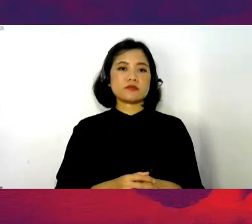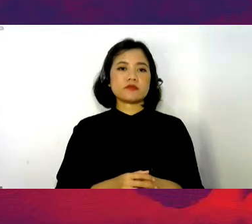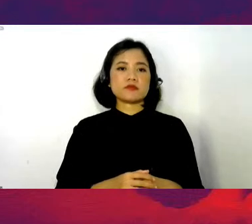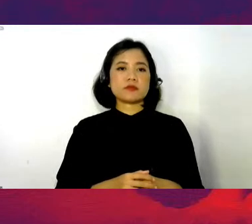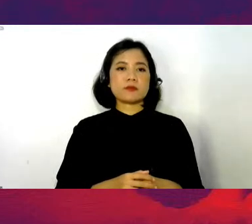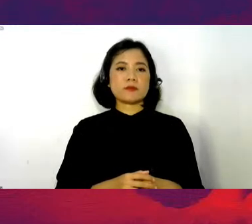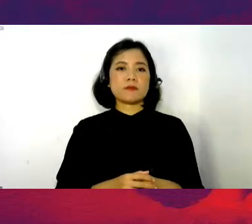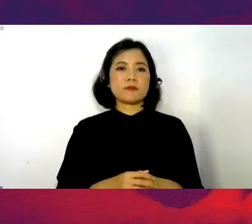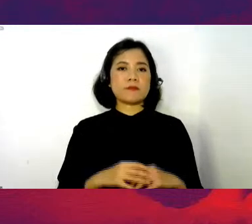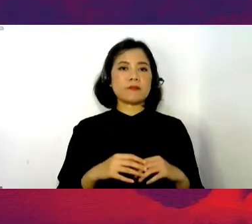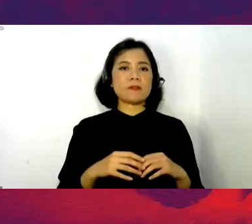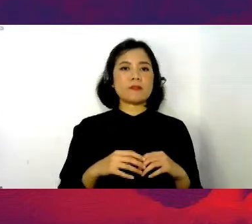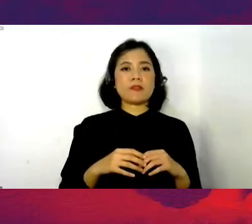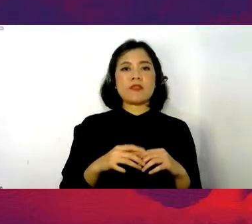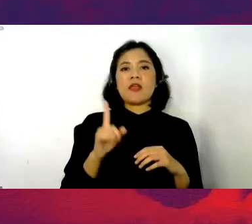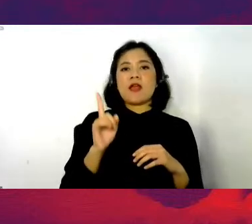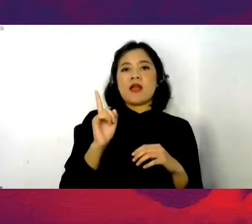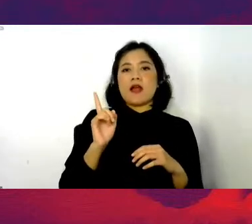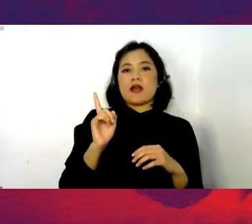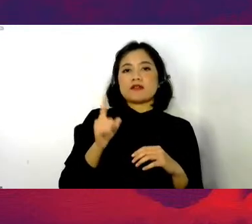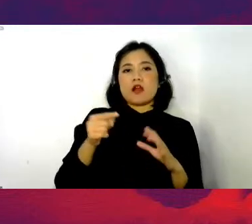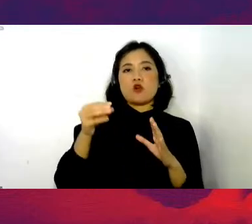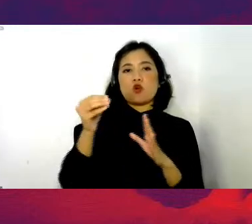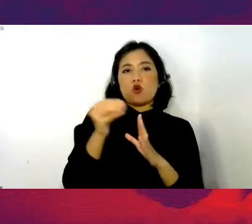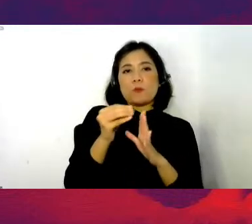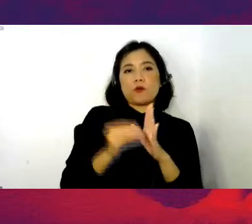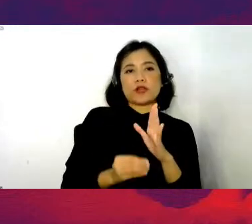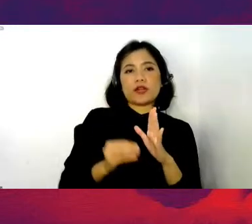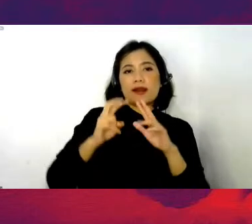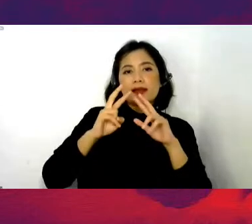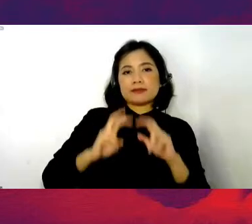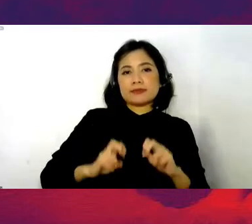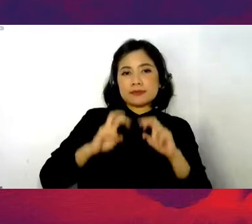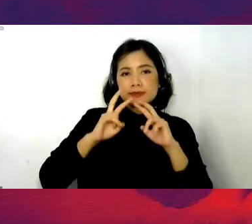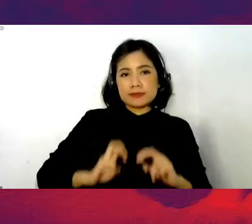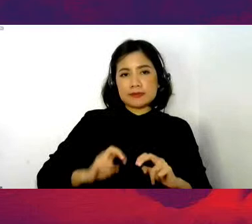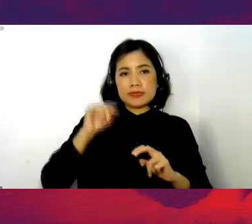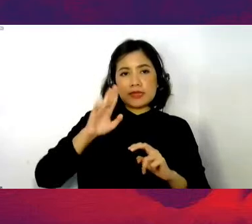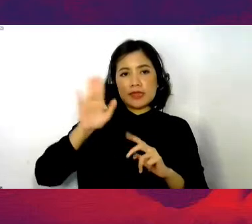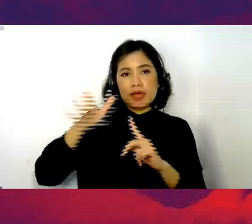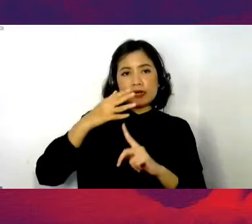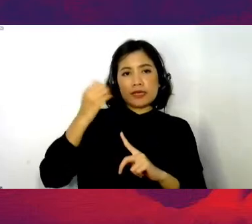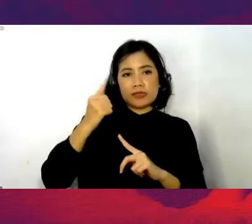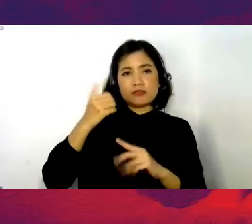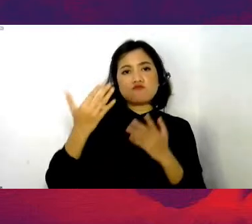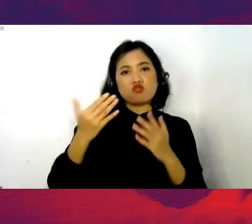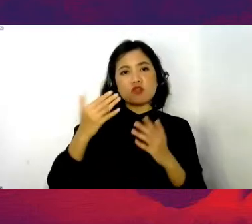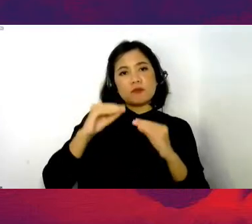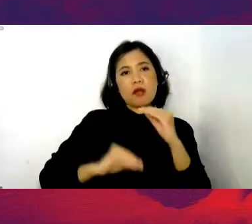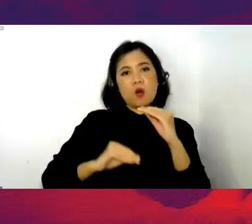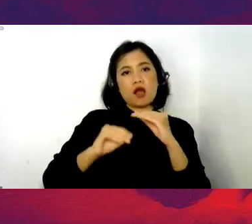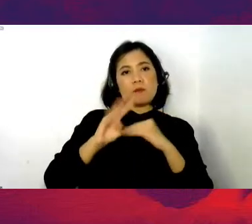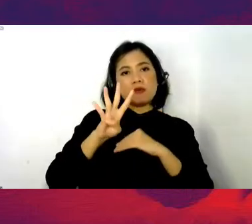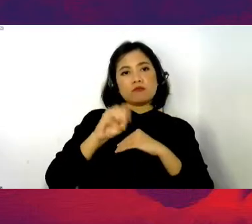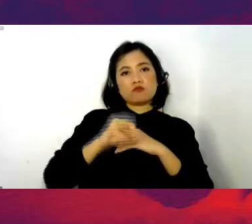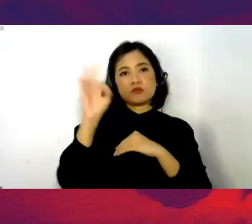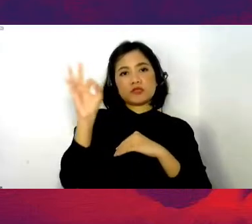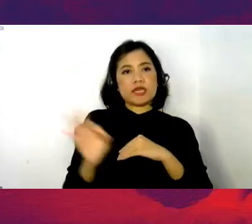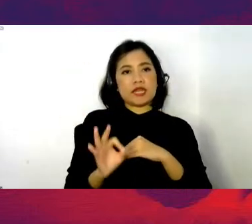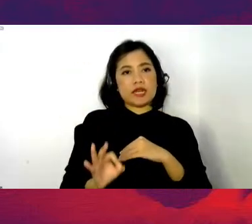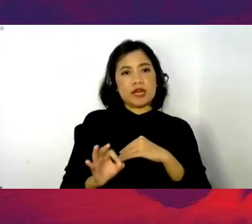relativity of our measure, Pak Bambang. That's why we discuss about the possibility of improving the way how PPS is counting the poor